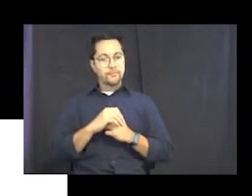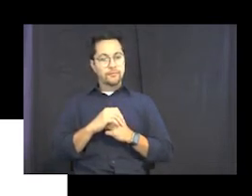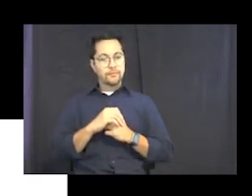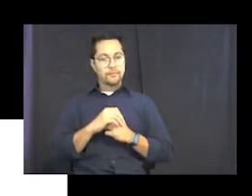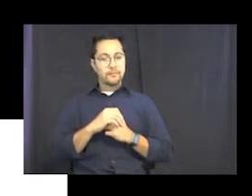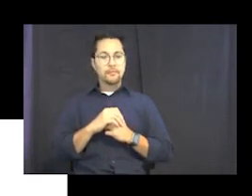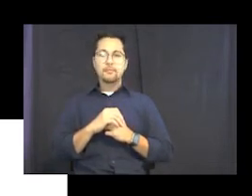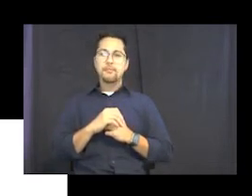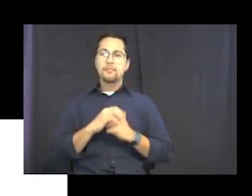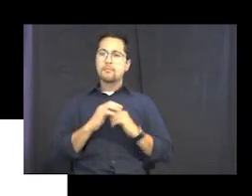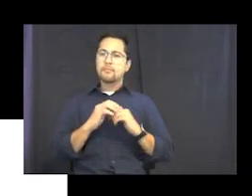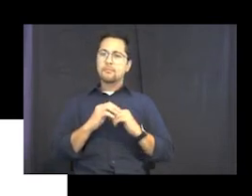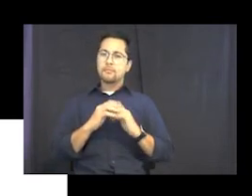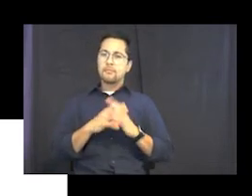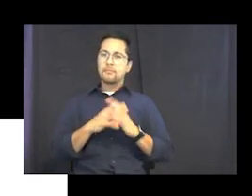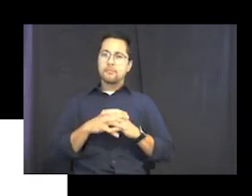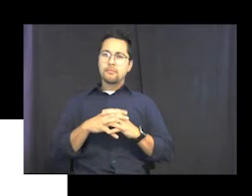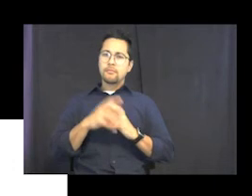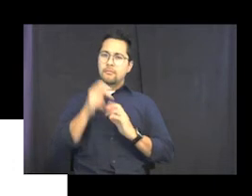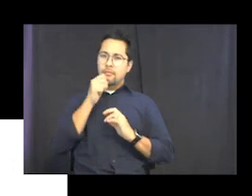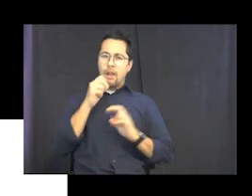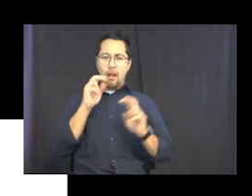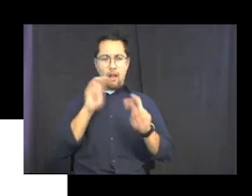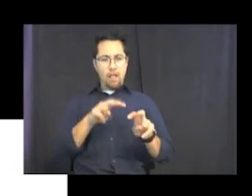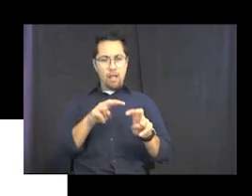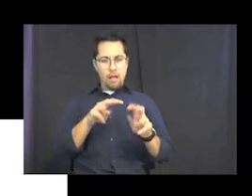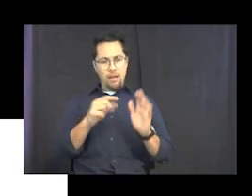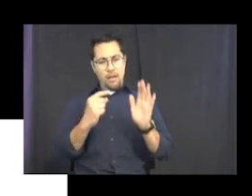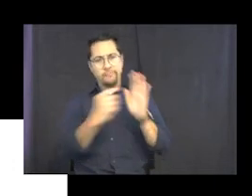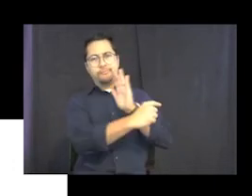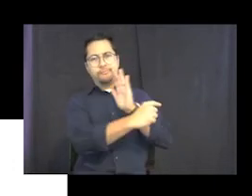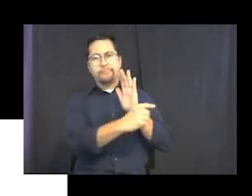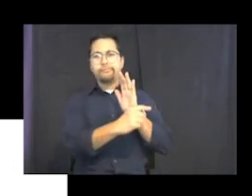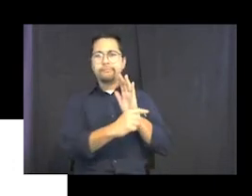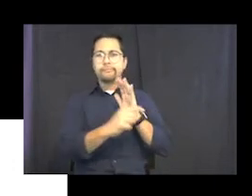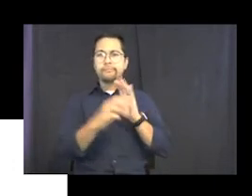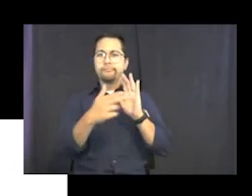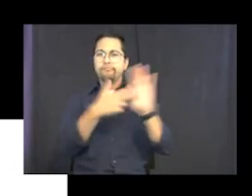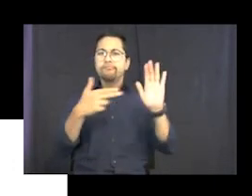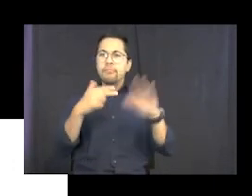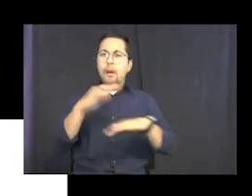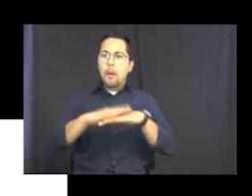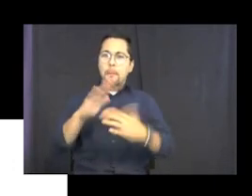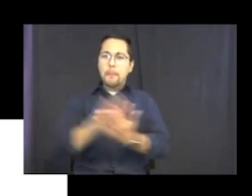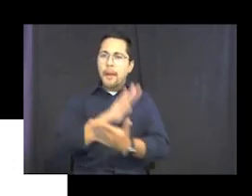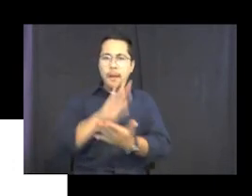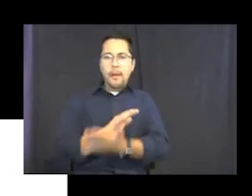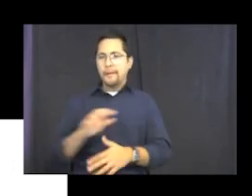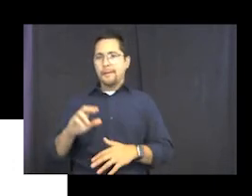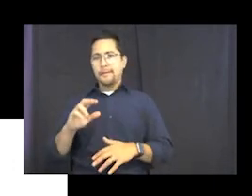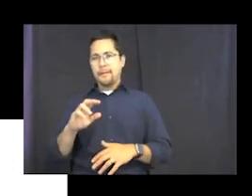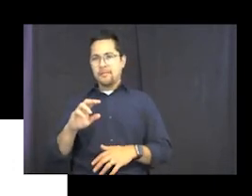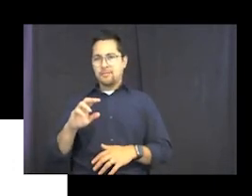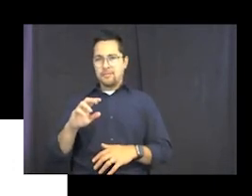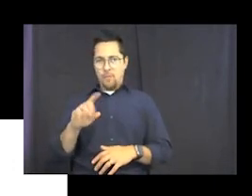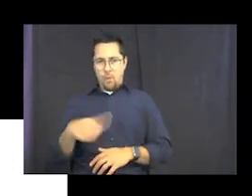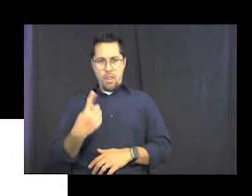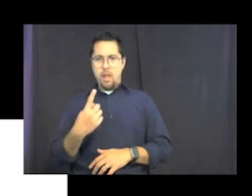you don't look at a diagnosis on a piece of paper and